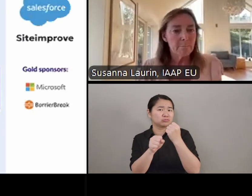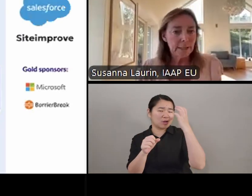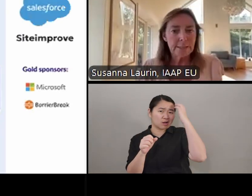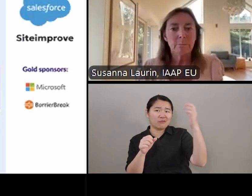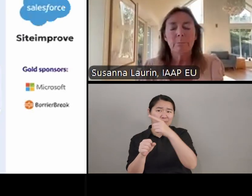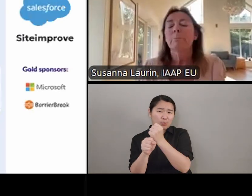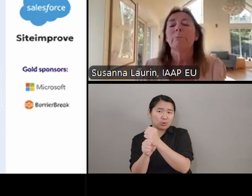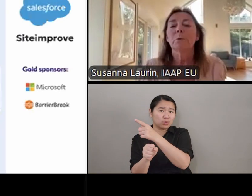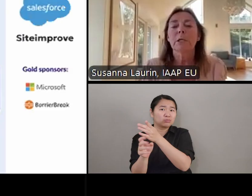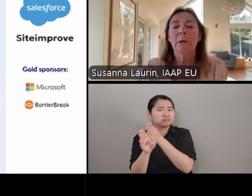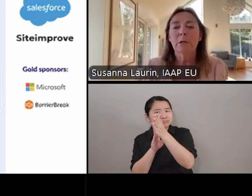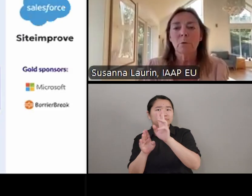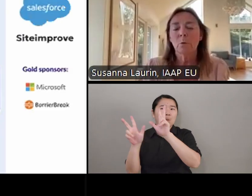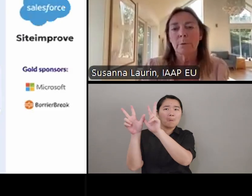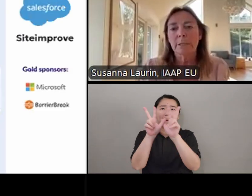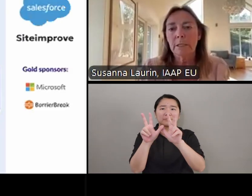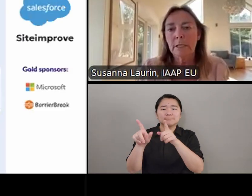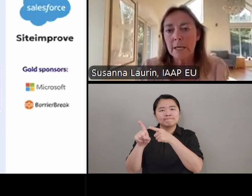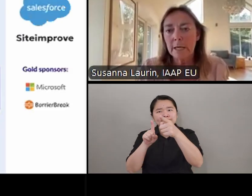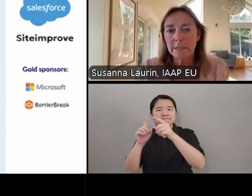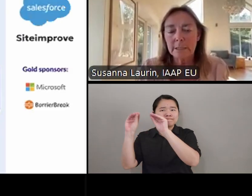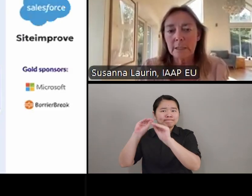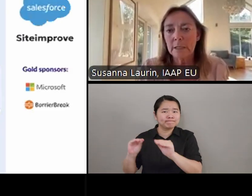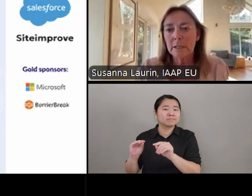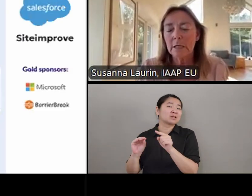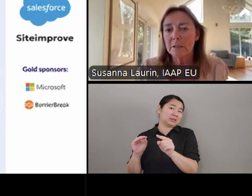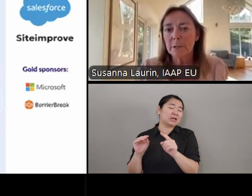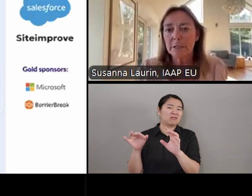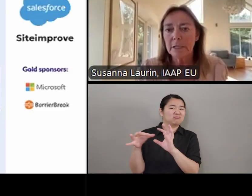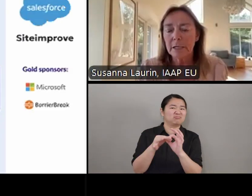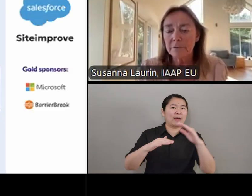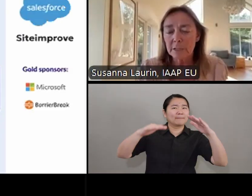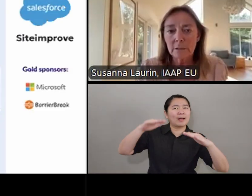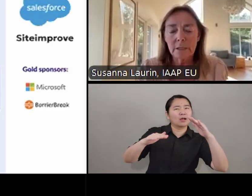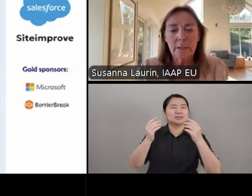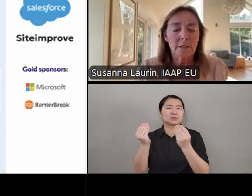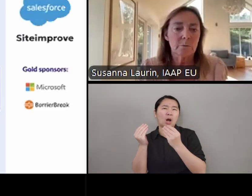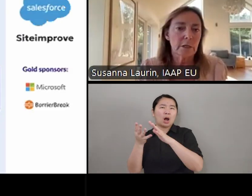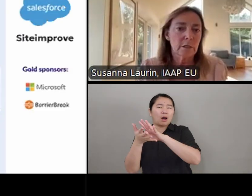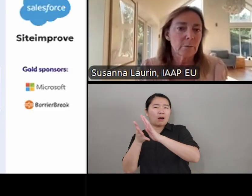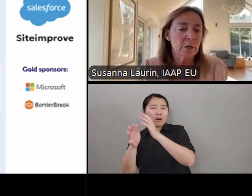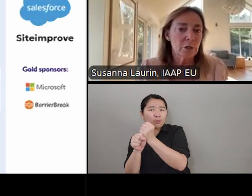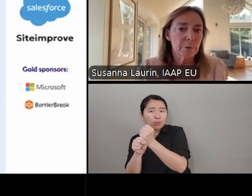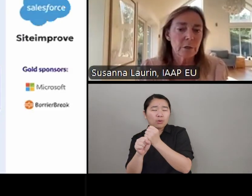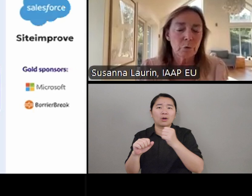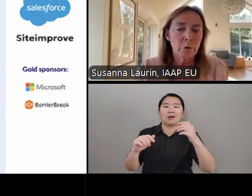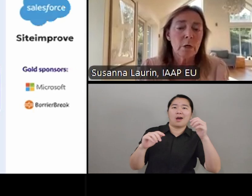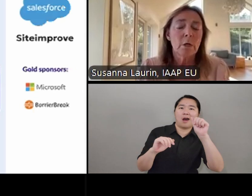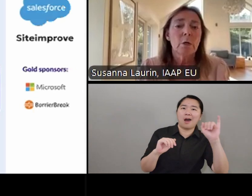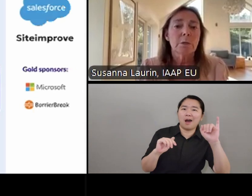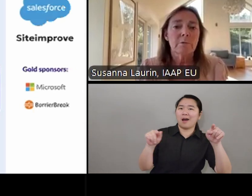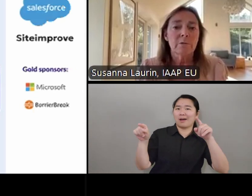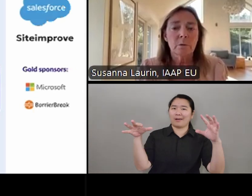the balancing between manual, automated, and AI testing in the accessibility lifecycle, and that is presented by Shilpi